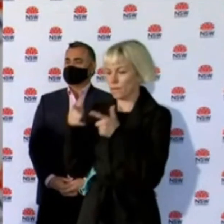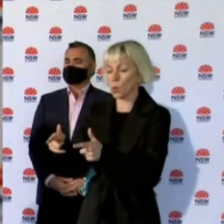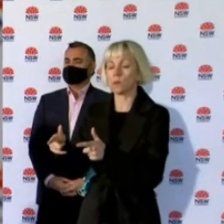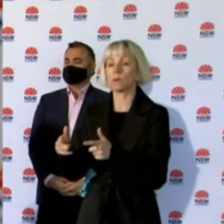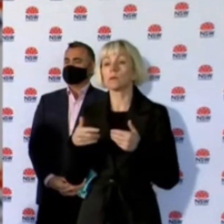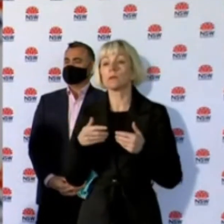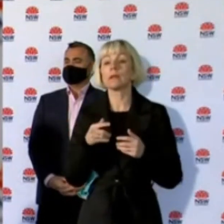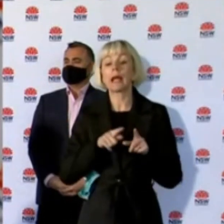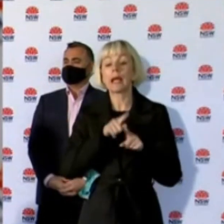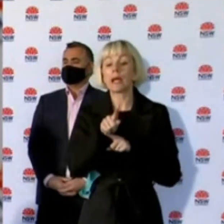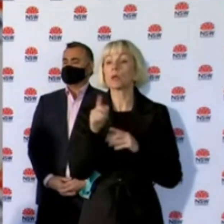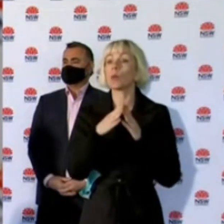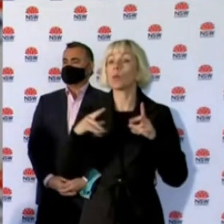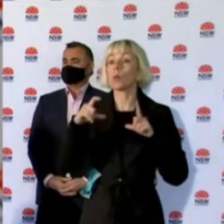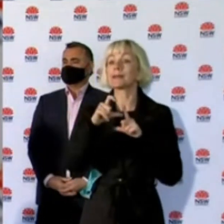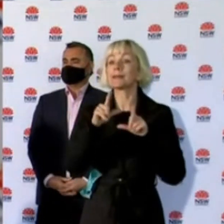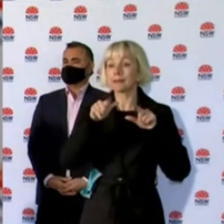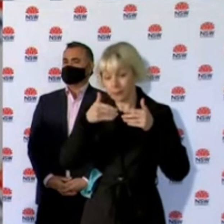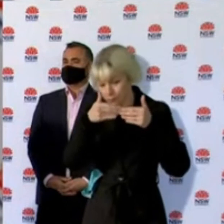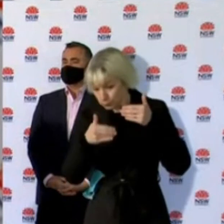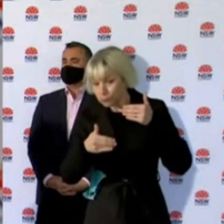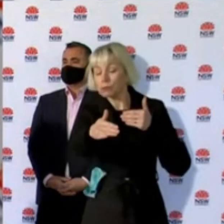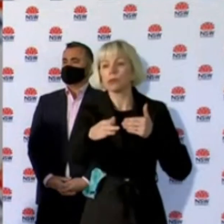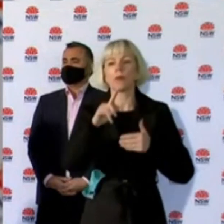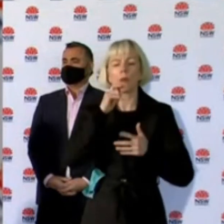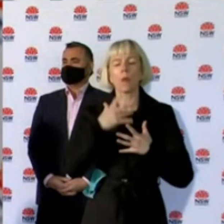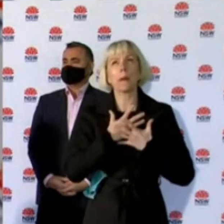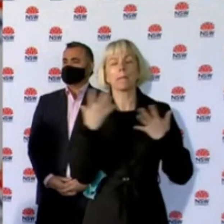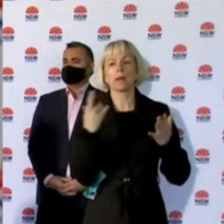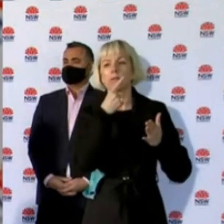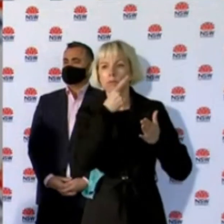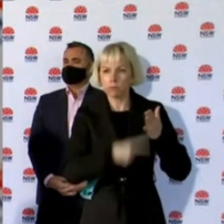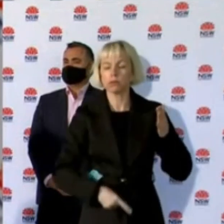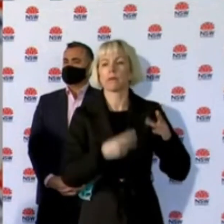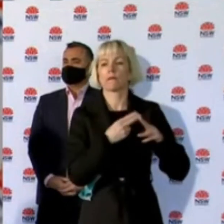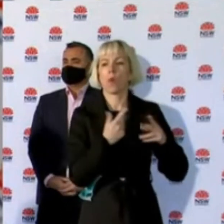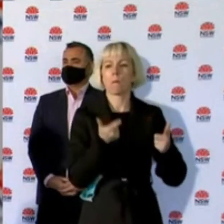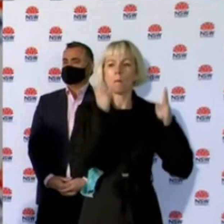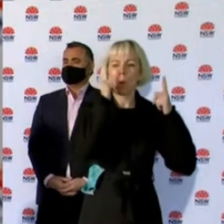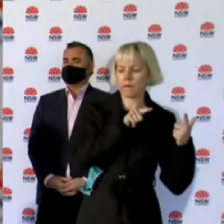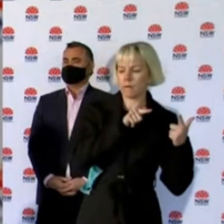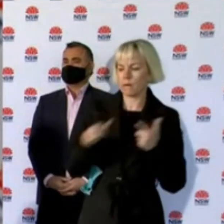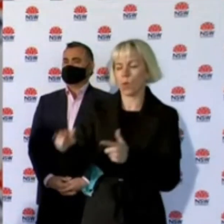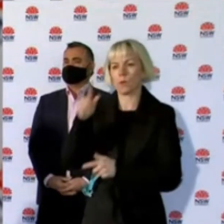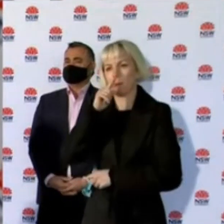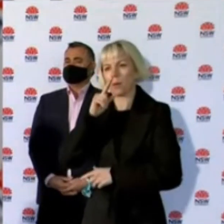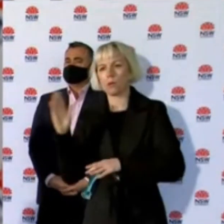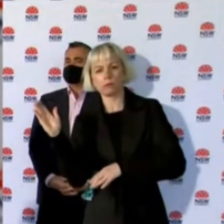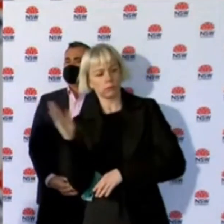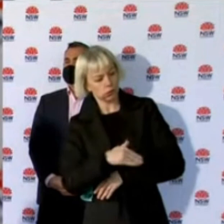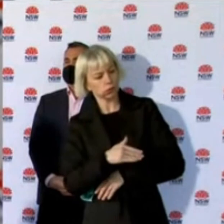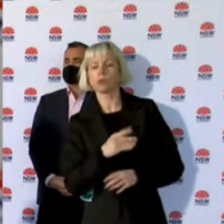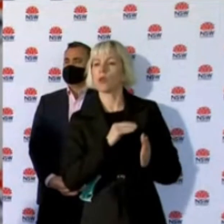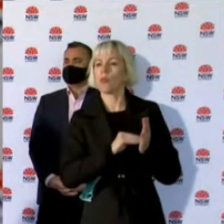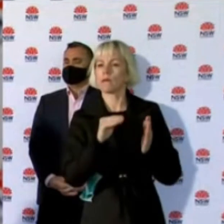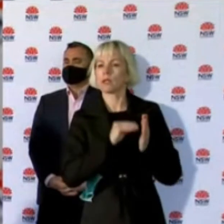penalties, and that's because that's when the regulations come into place. So please know that if you're an office worker, you should be working from home. Unless